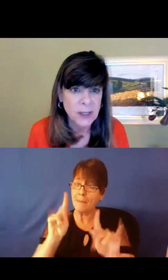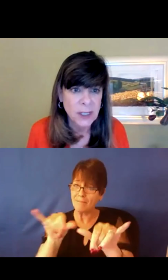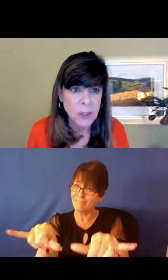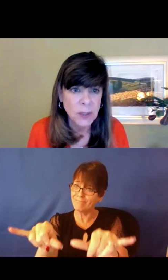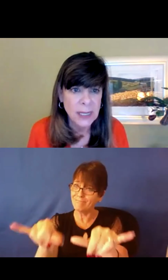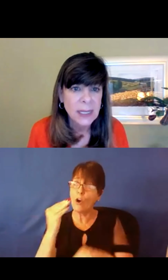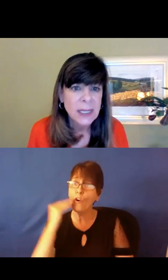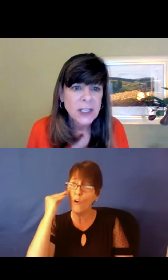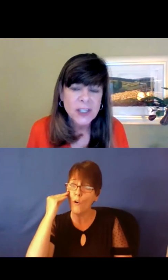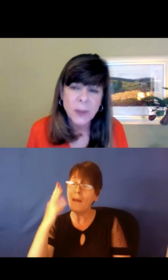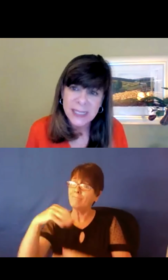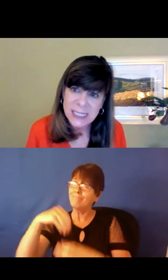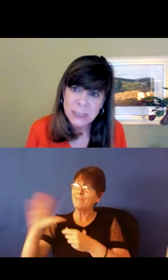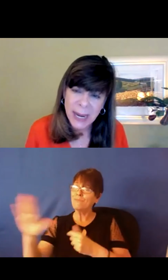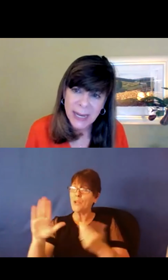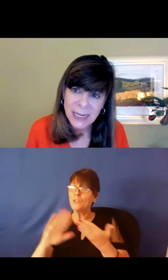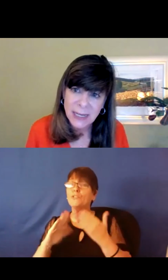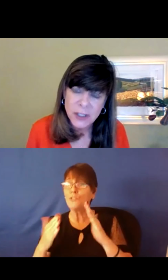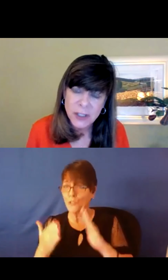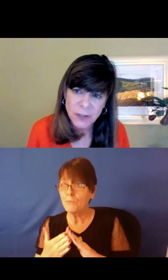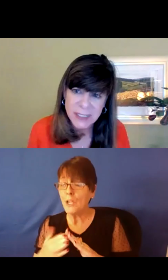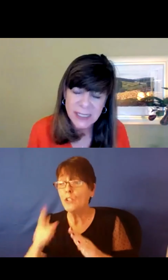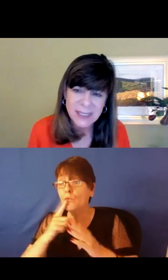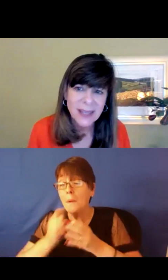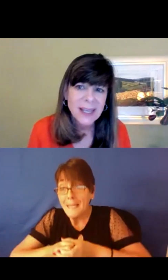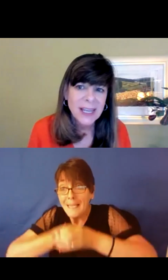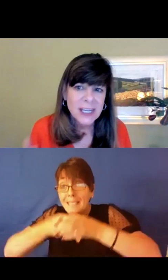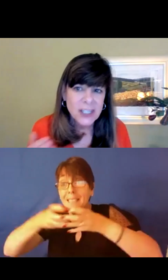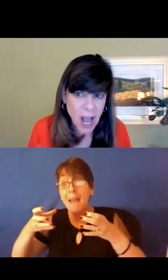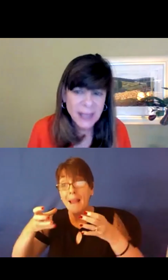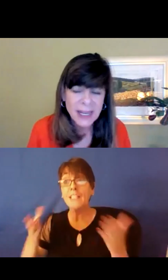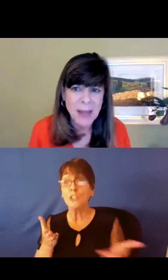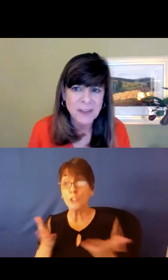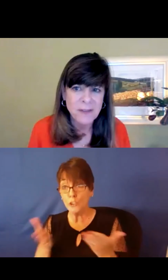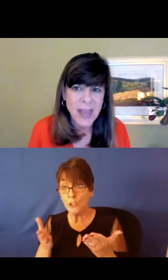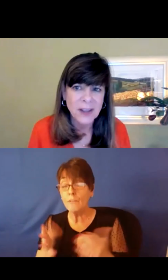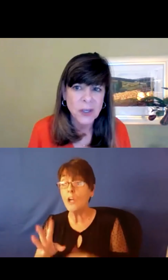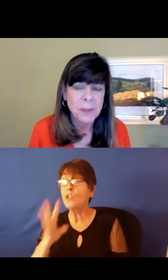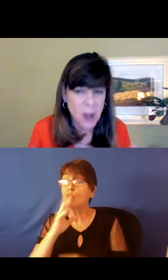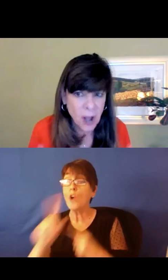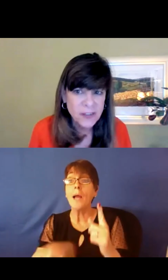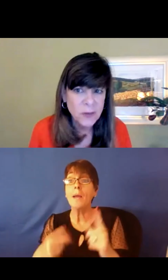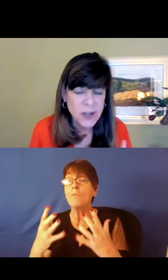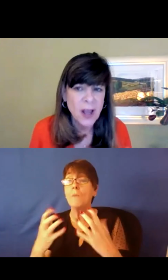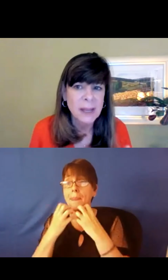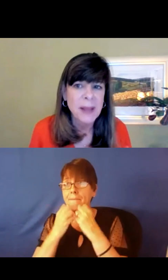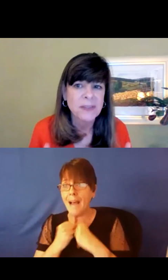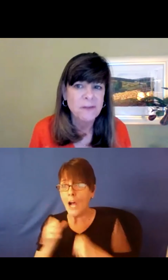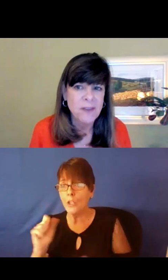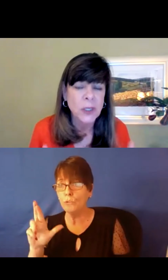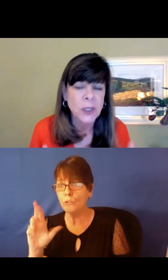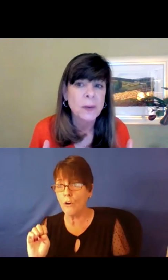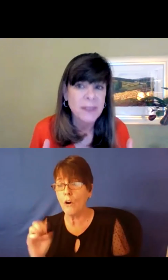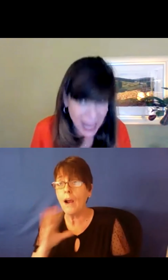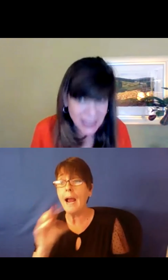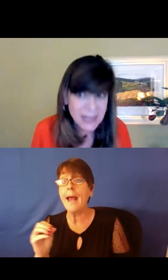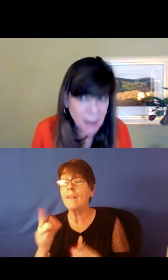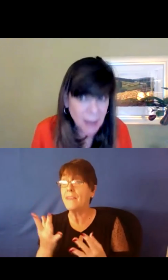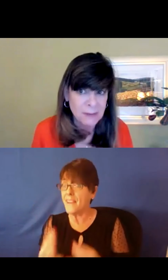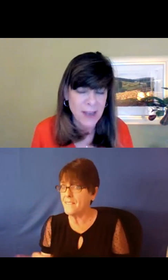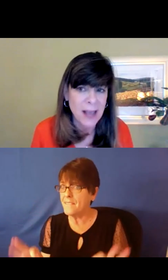home and in the community. So it's expanding the services, talking about the value, but also talking about the value,